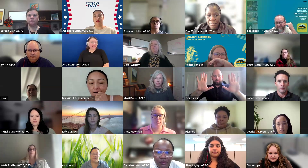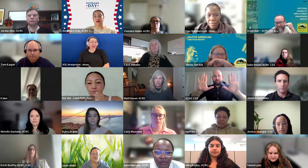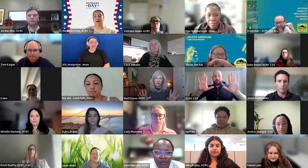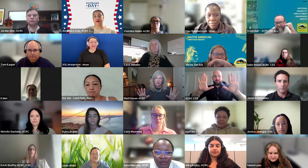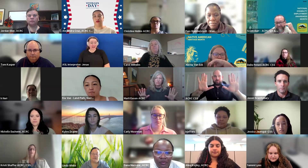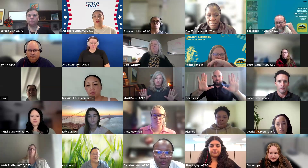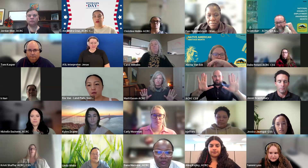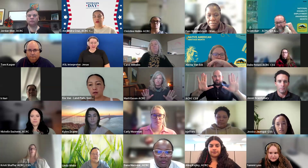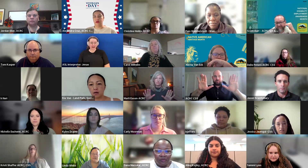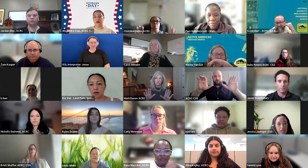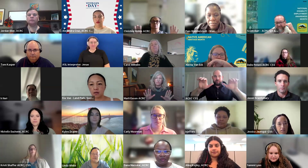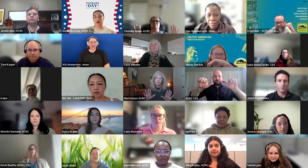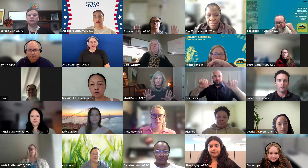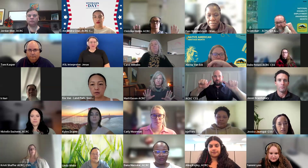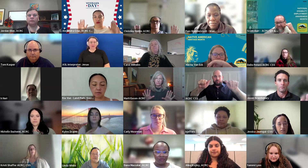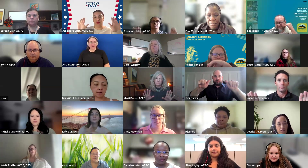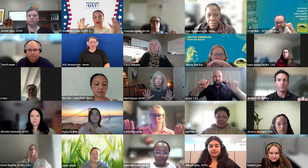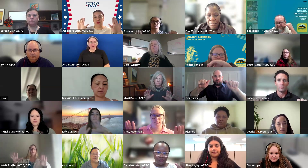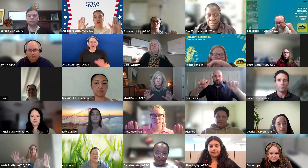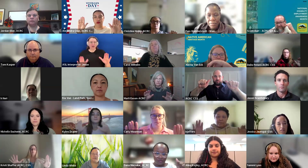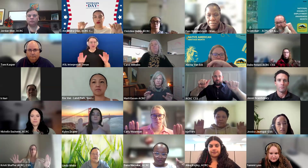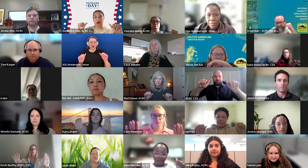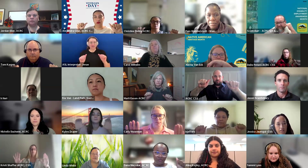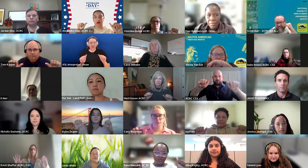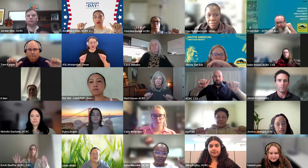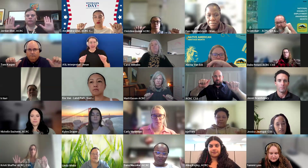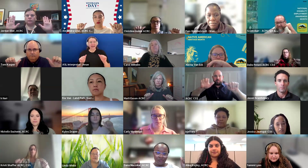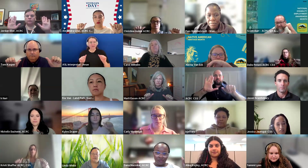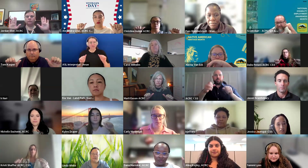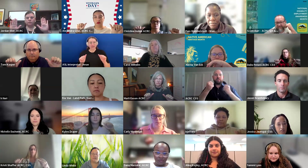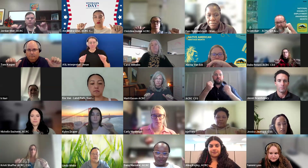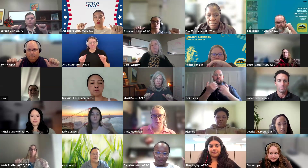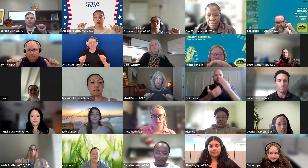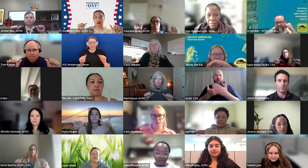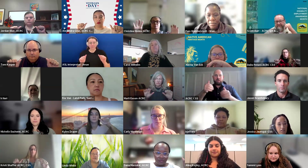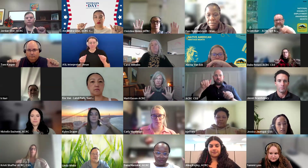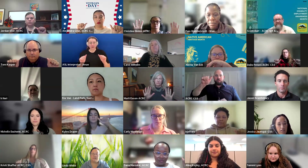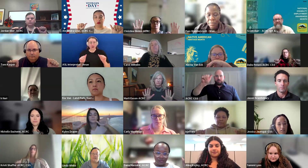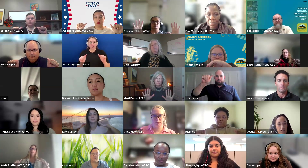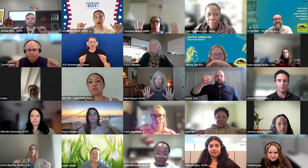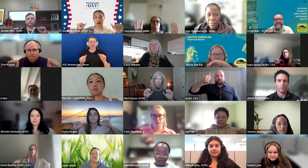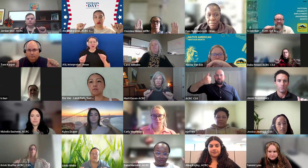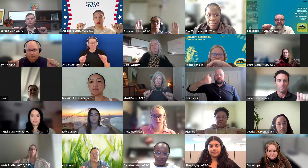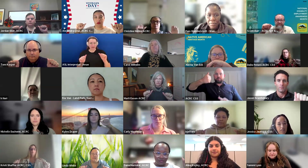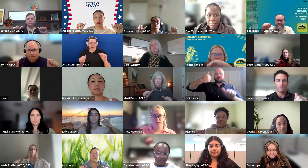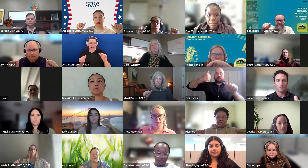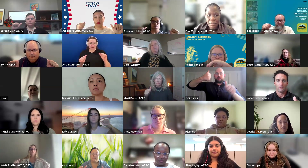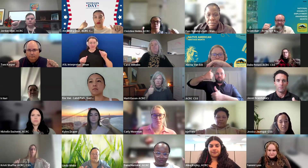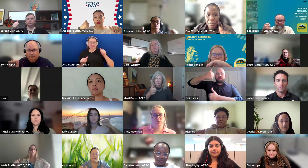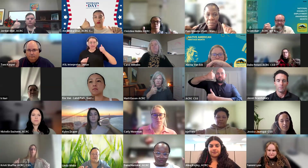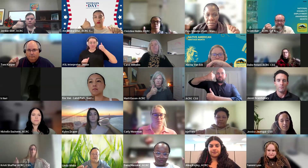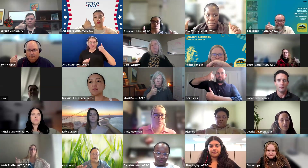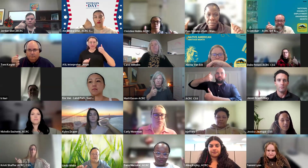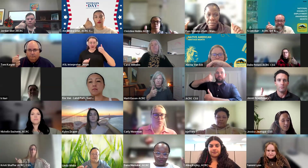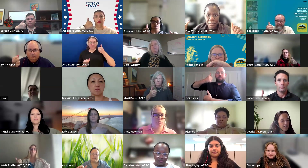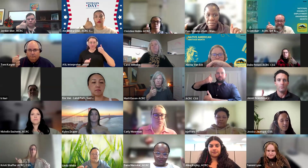that the sign is connected to that. So you're going to go into your A hand shape. Your dominant